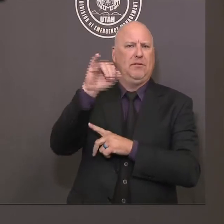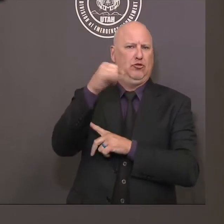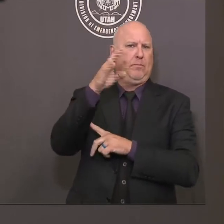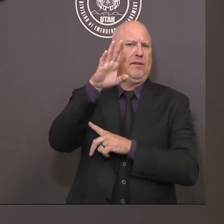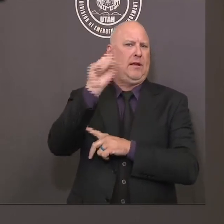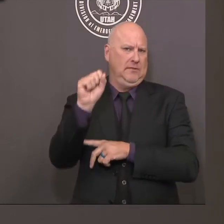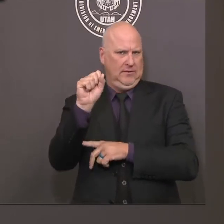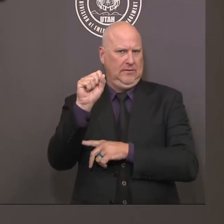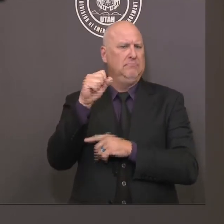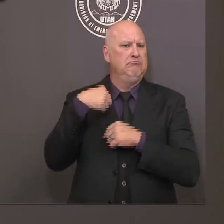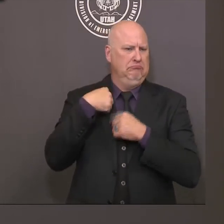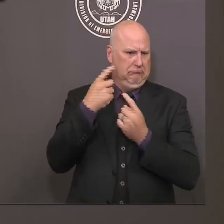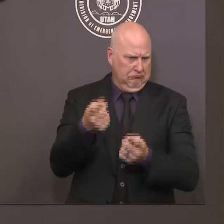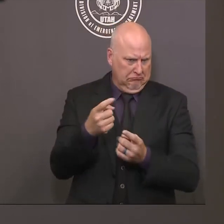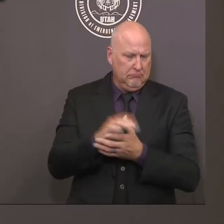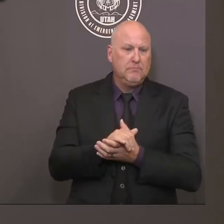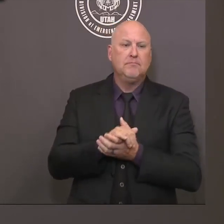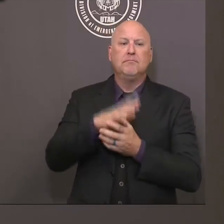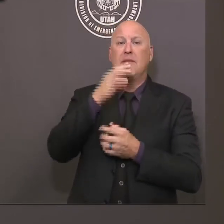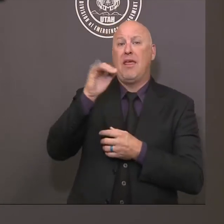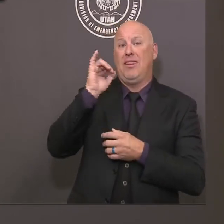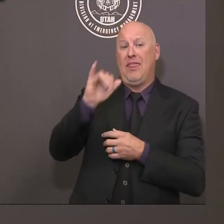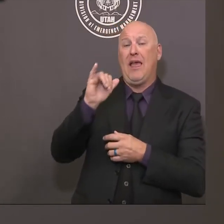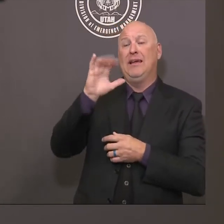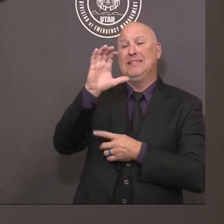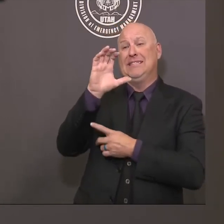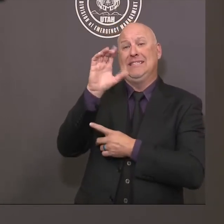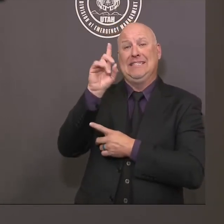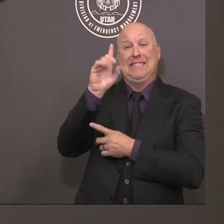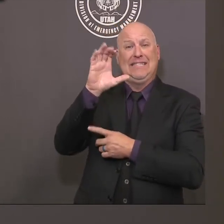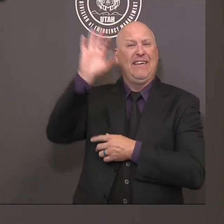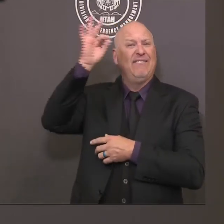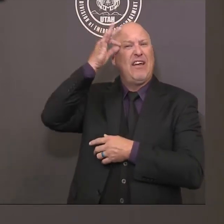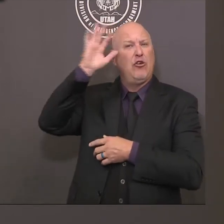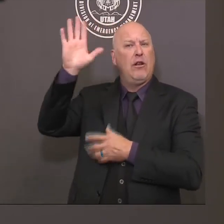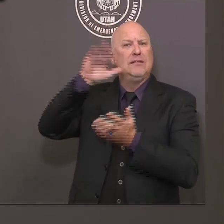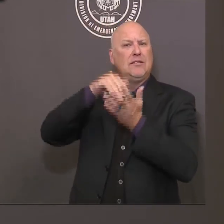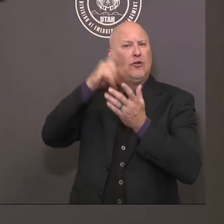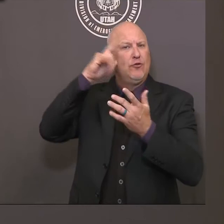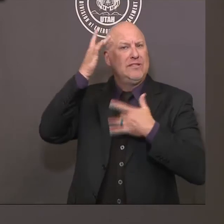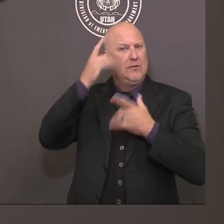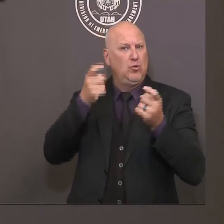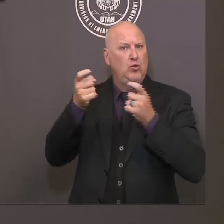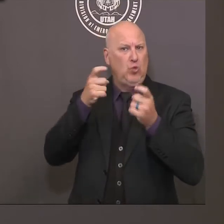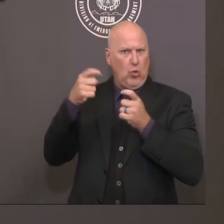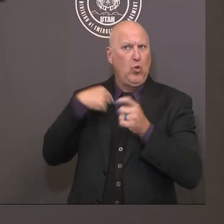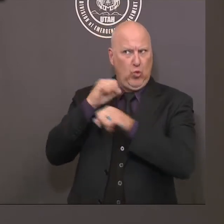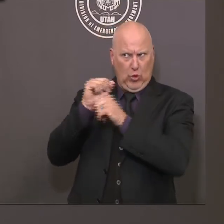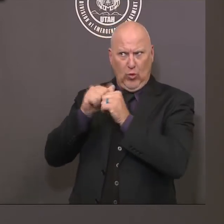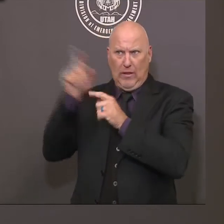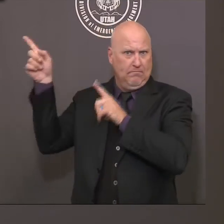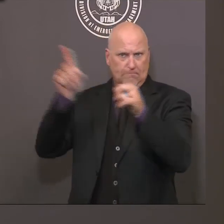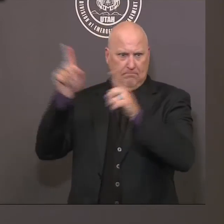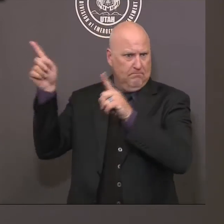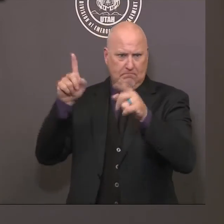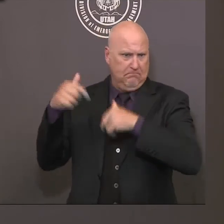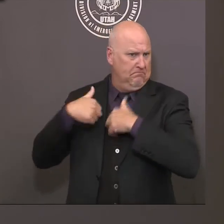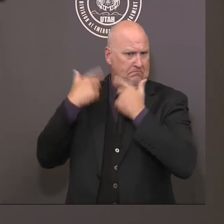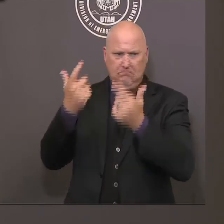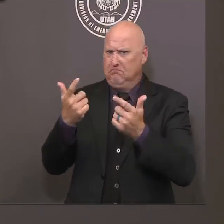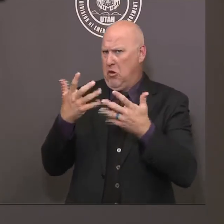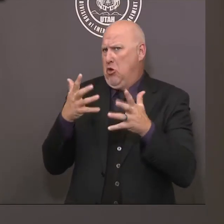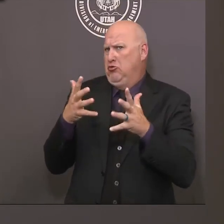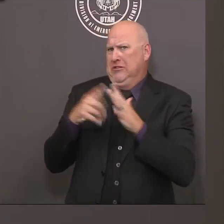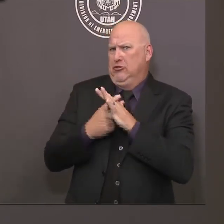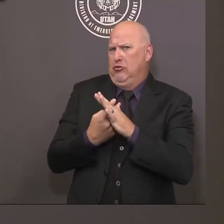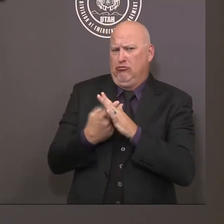to continue to prevent the spread of additional cases in that geographic area. We do know that cases have